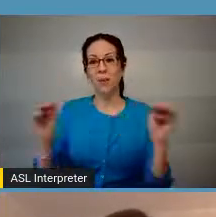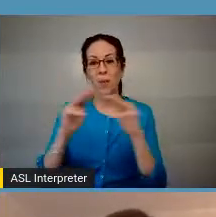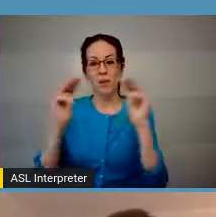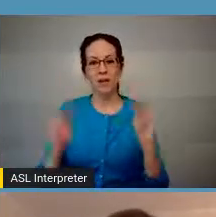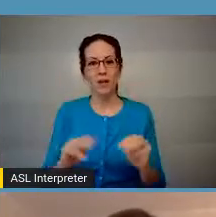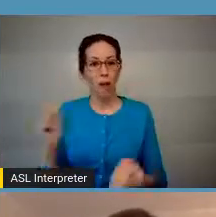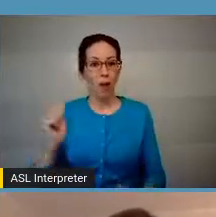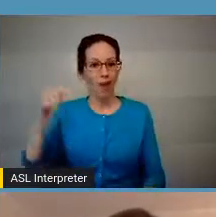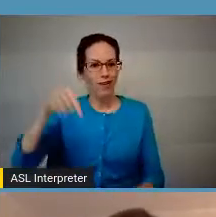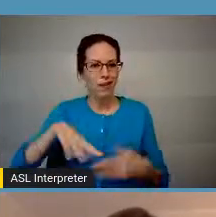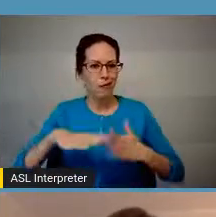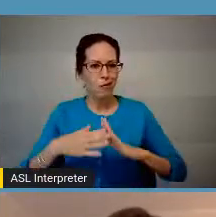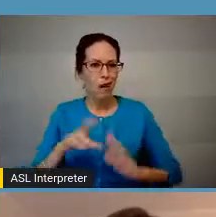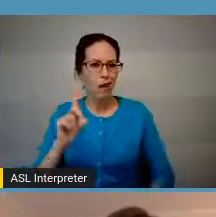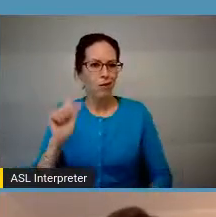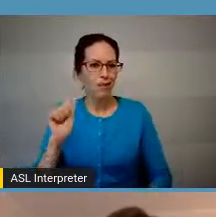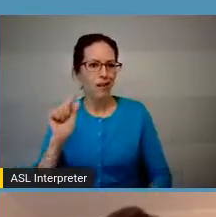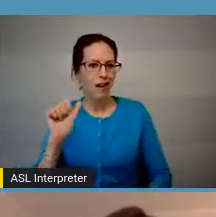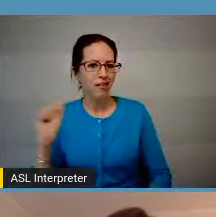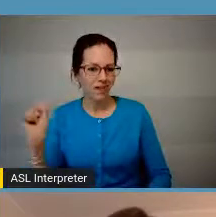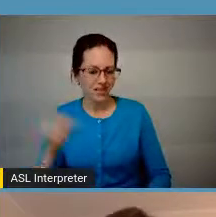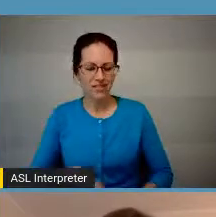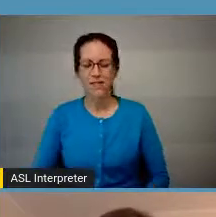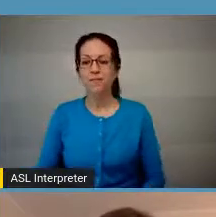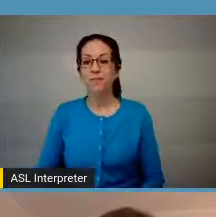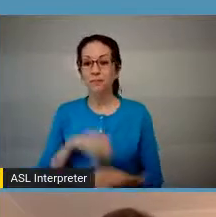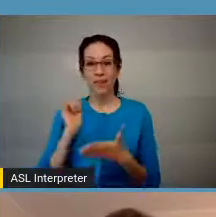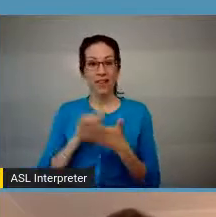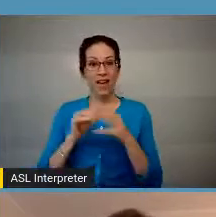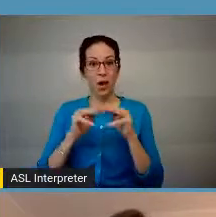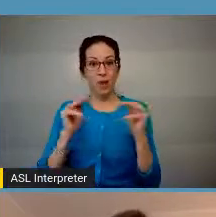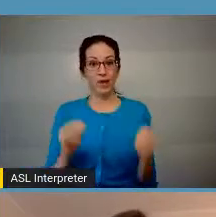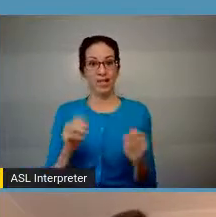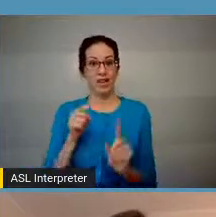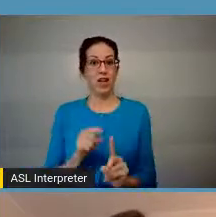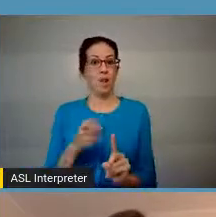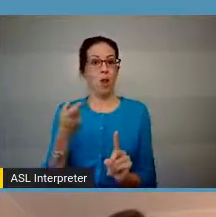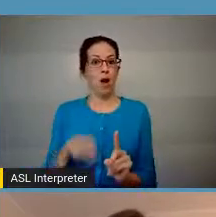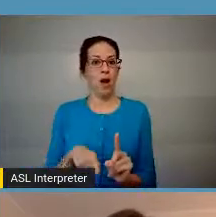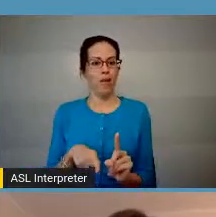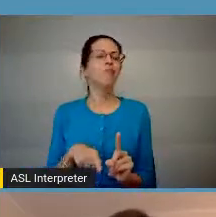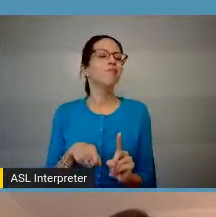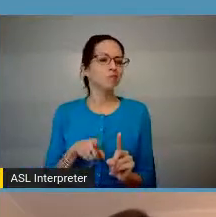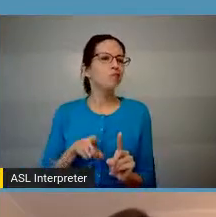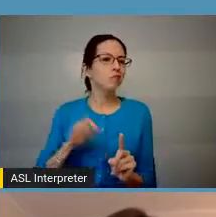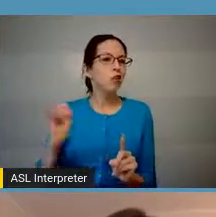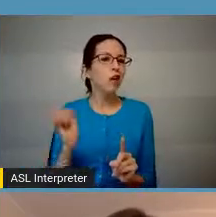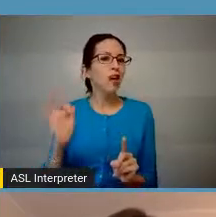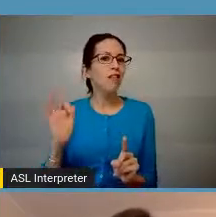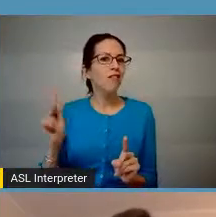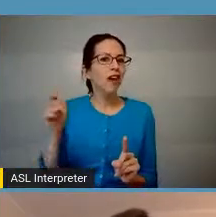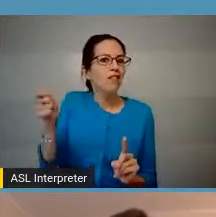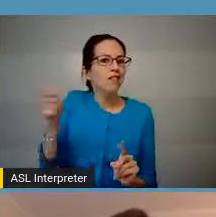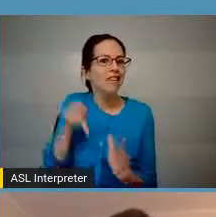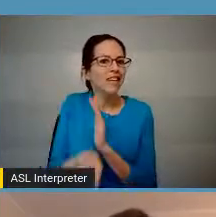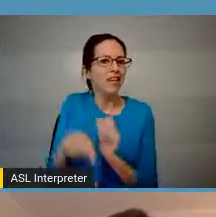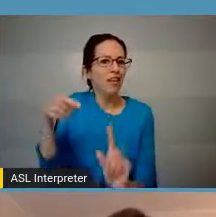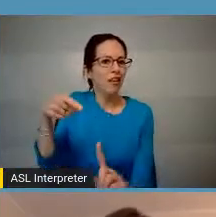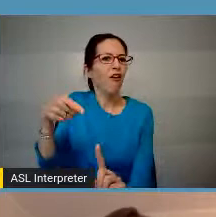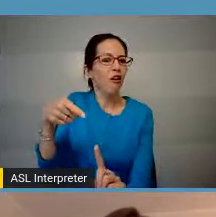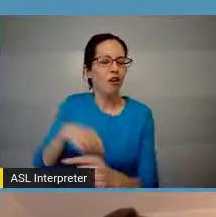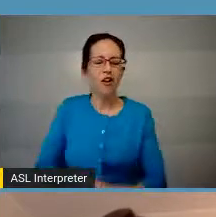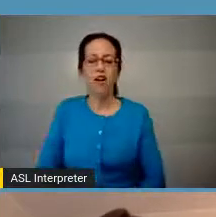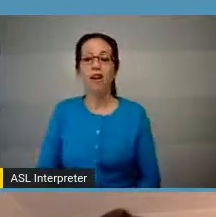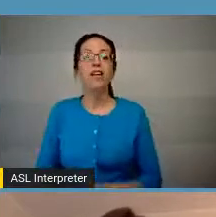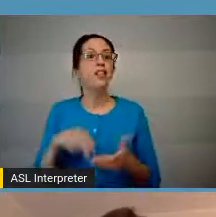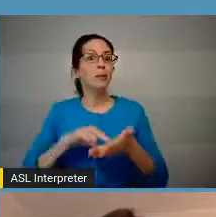know, that is the historic site of the assassination of President John F. Kennedy. So the collections were varied.